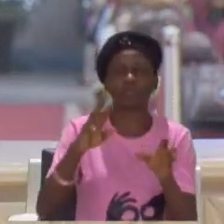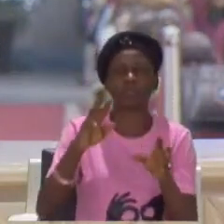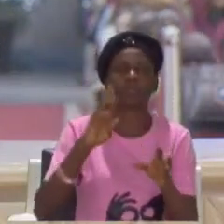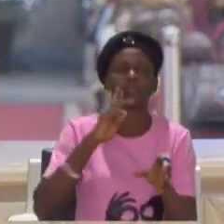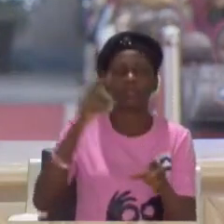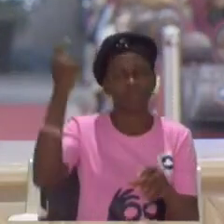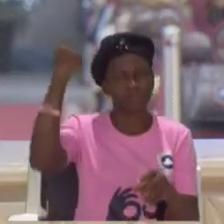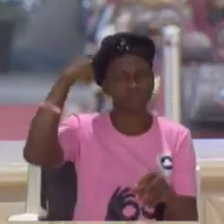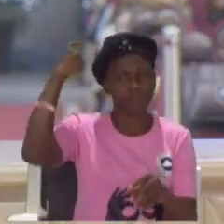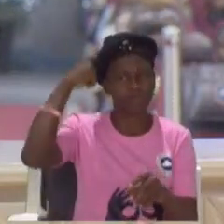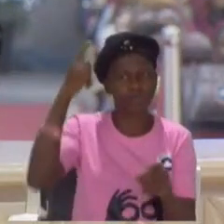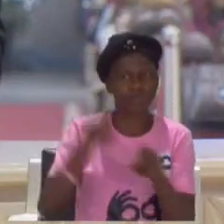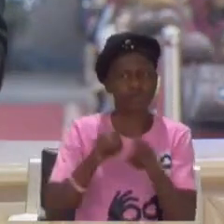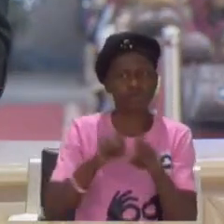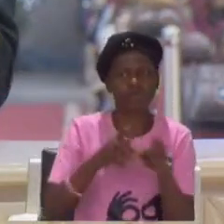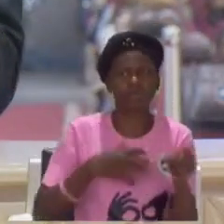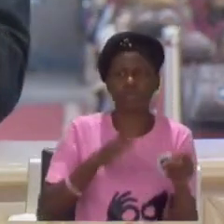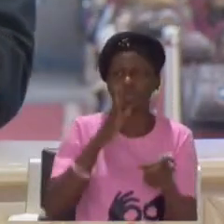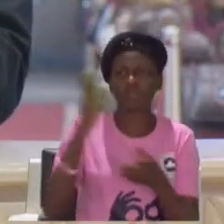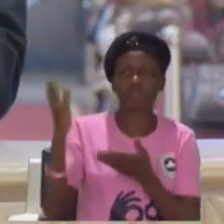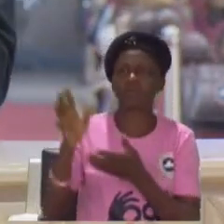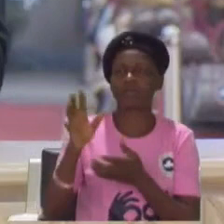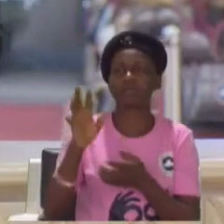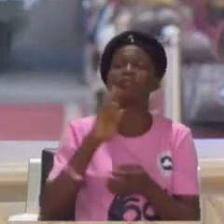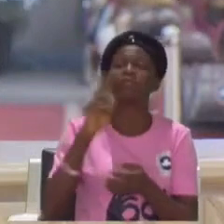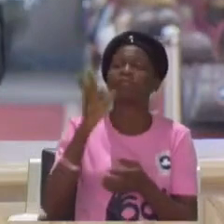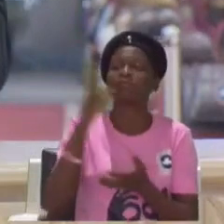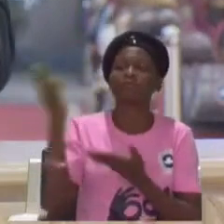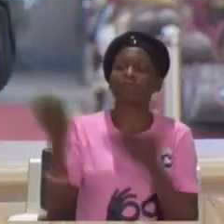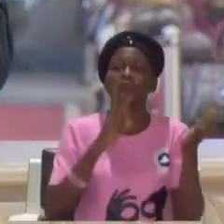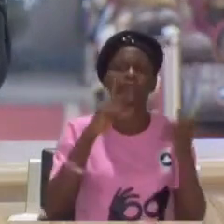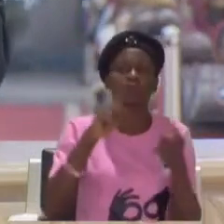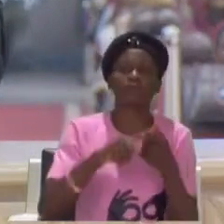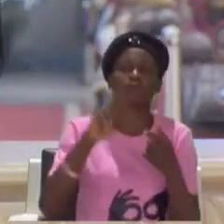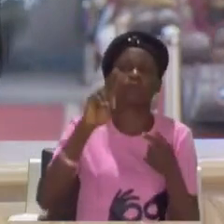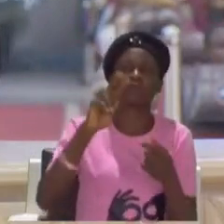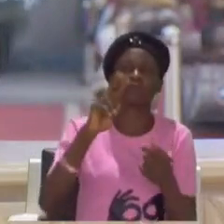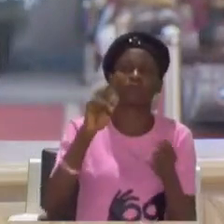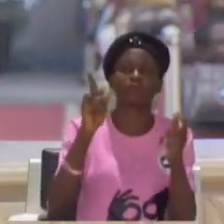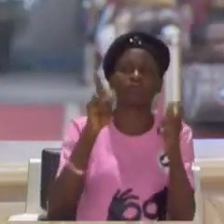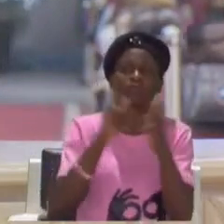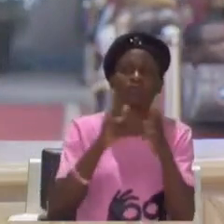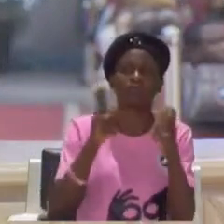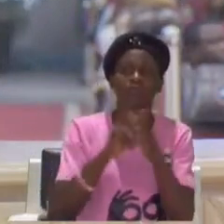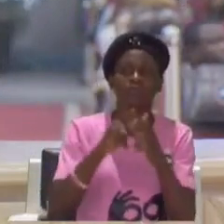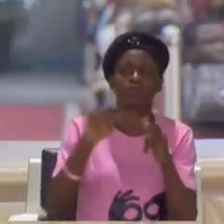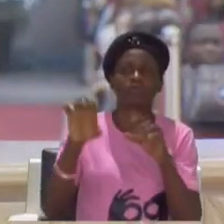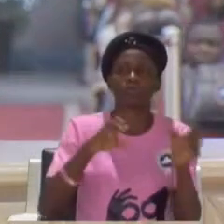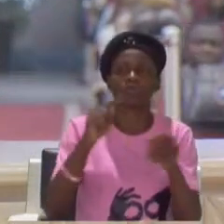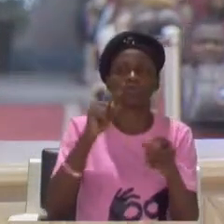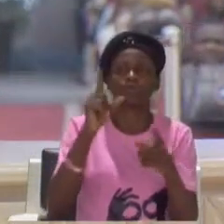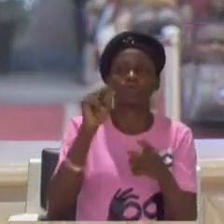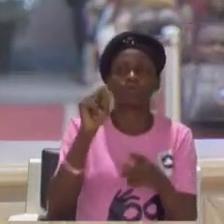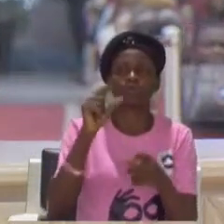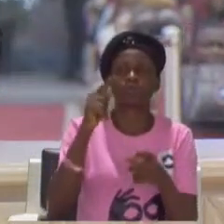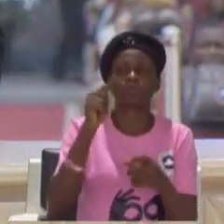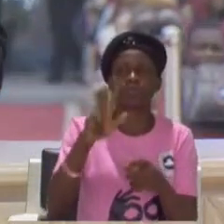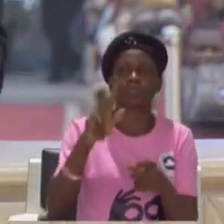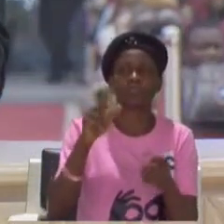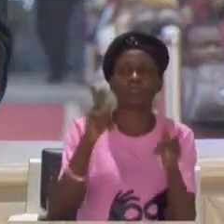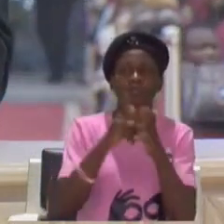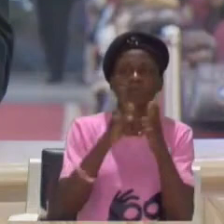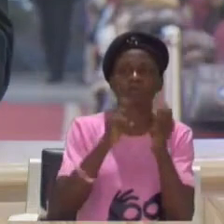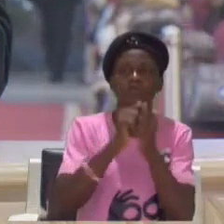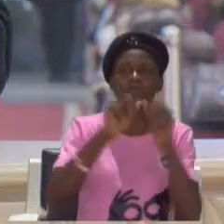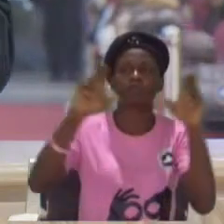also. Her mother brought her to the Redemption City of God during the 2023 convention with the